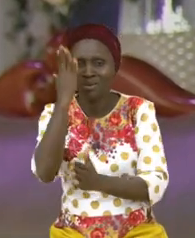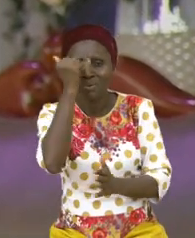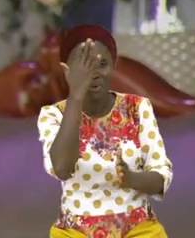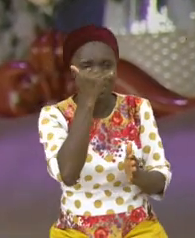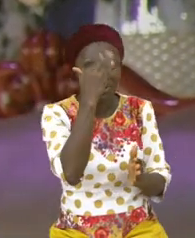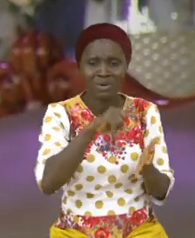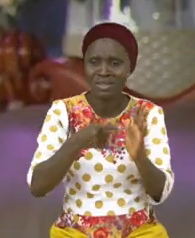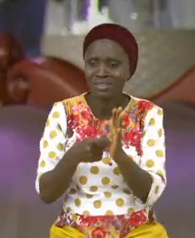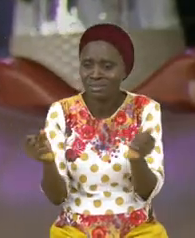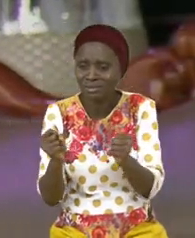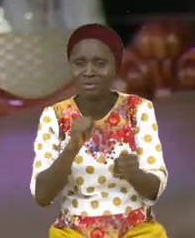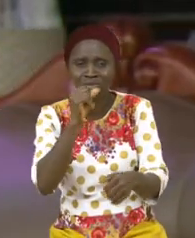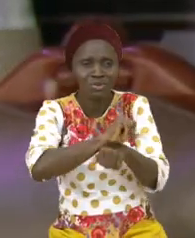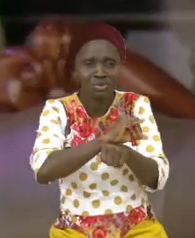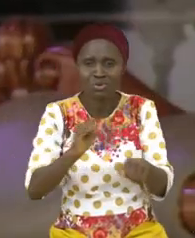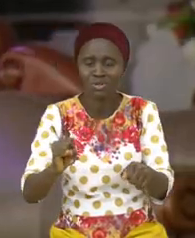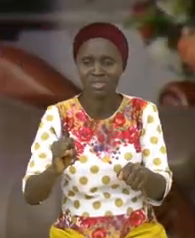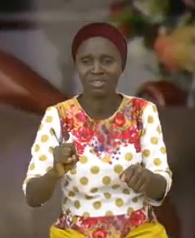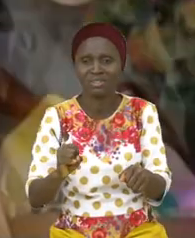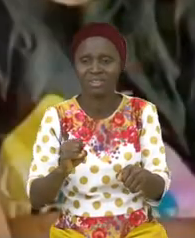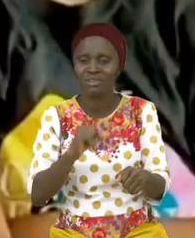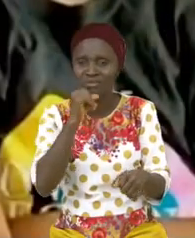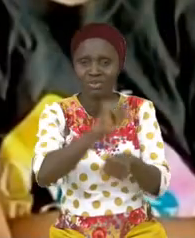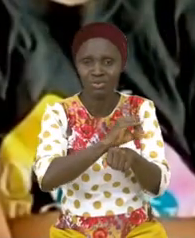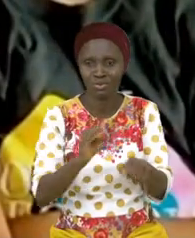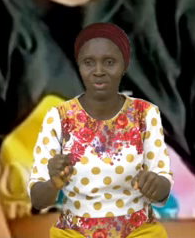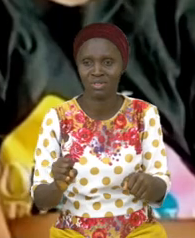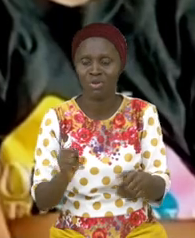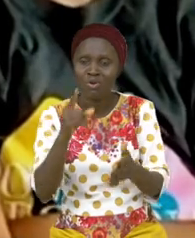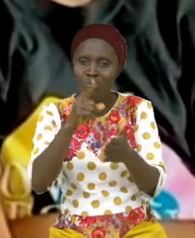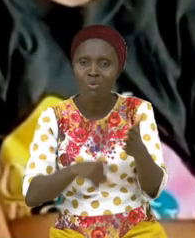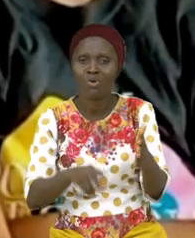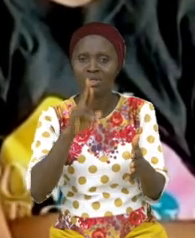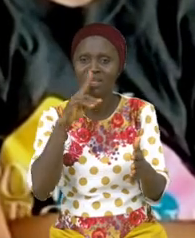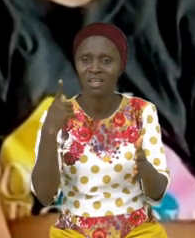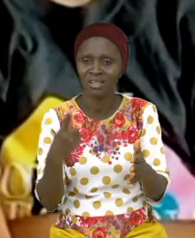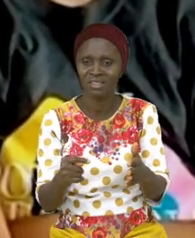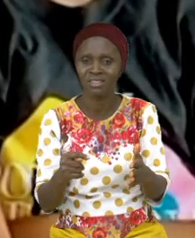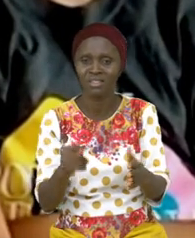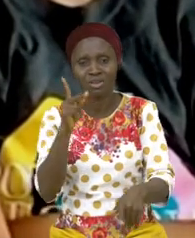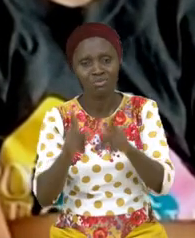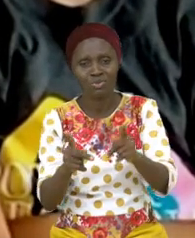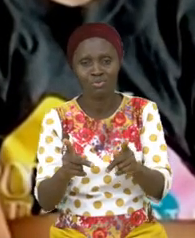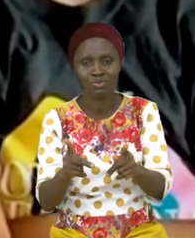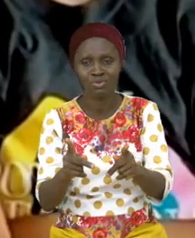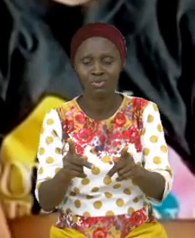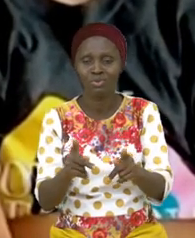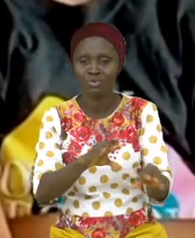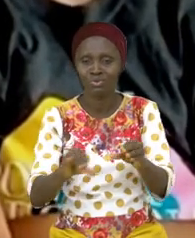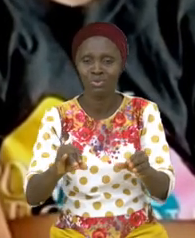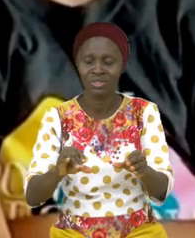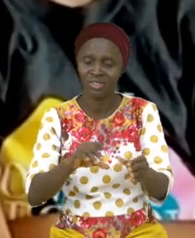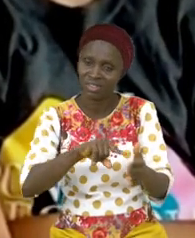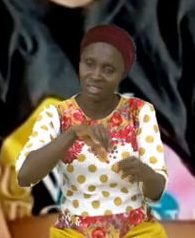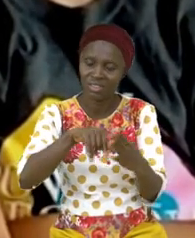aircon here? It's not functioning. What are the, you know, organizers of this place? What are they doing? That's all